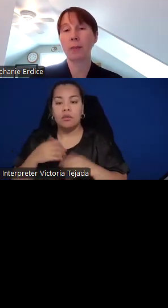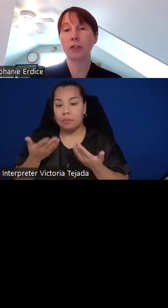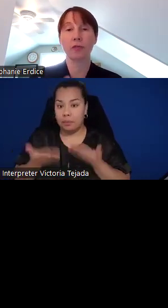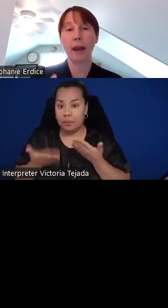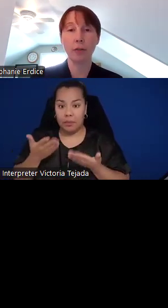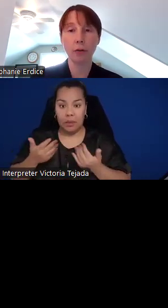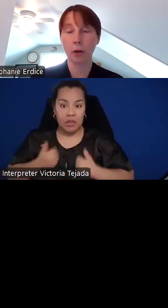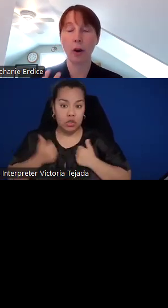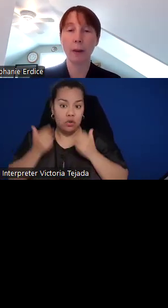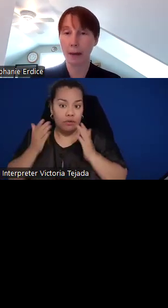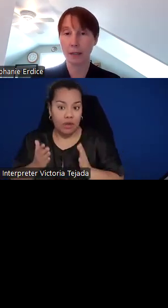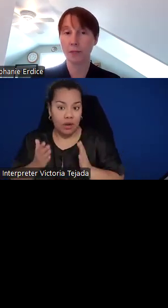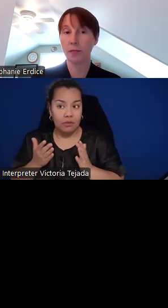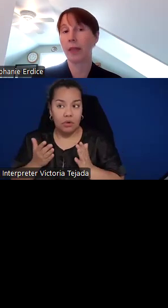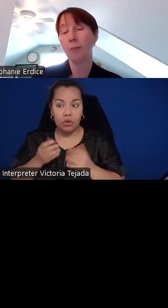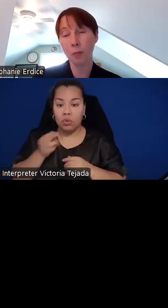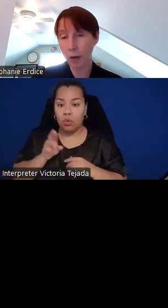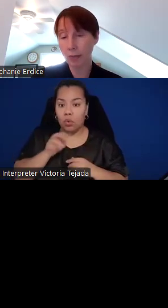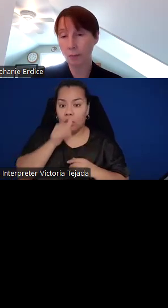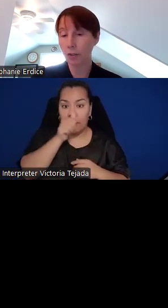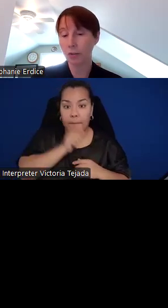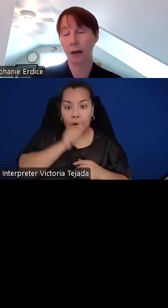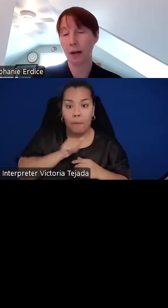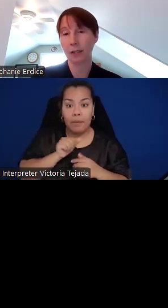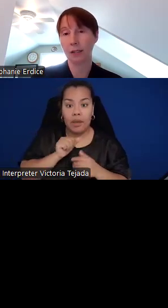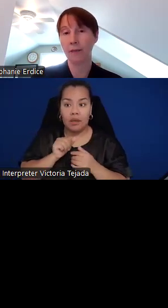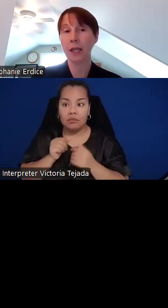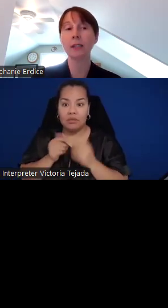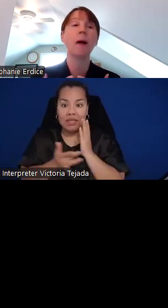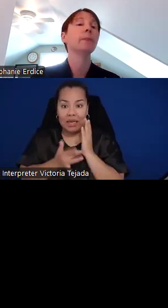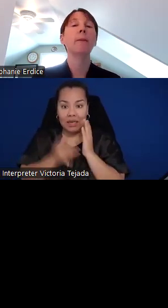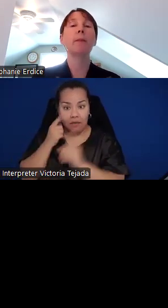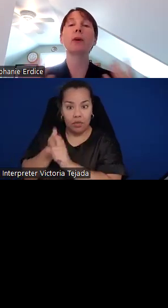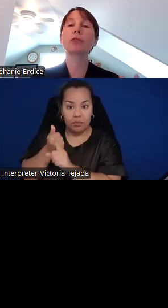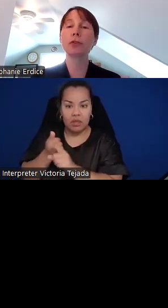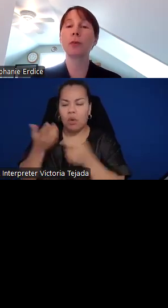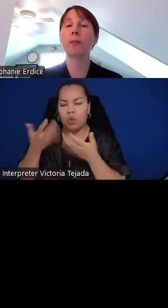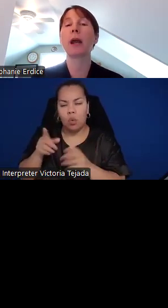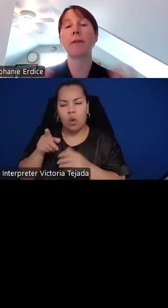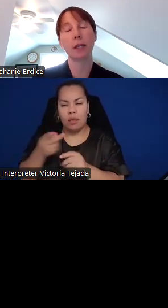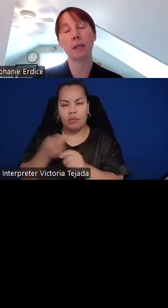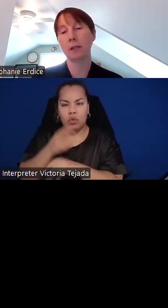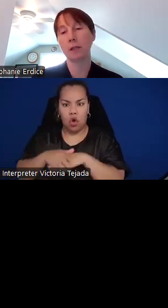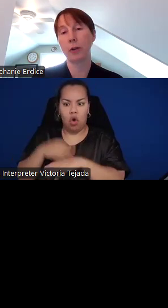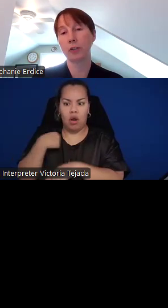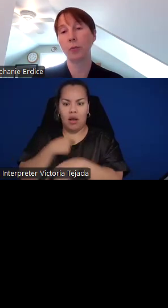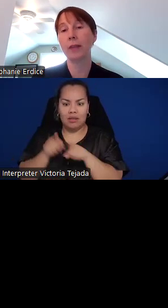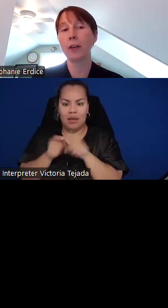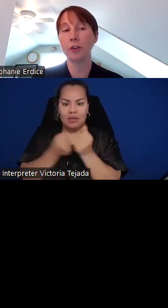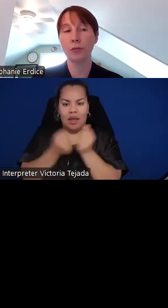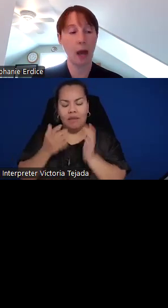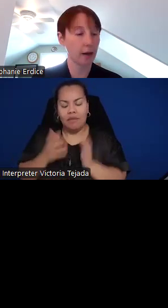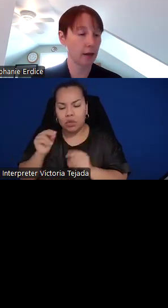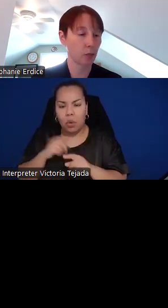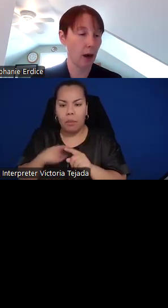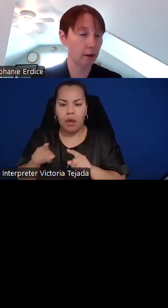that might be a survival or coping mechanism for them. We don't want them to use that on us as advocates, but we also don't want to put advocates in a situation where